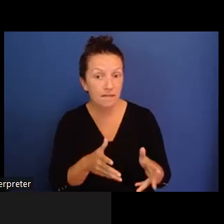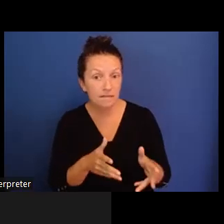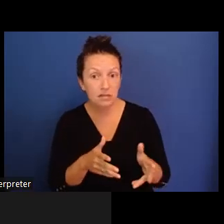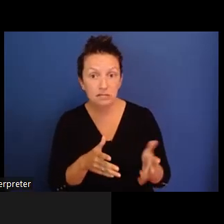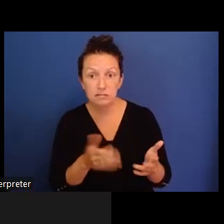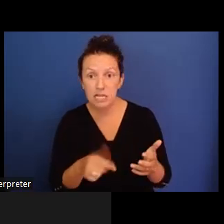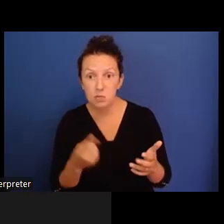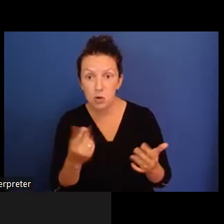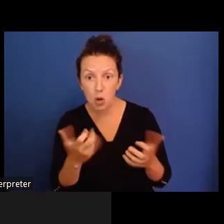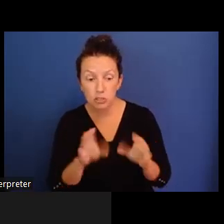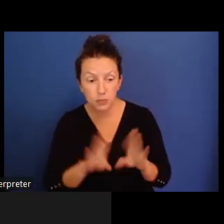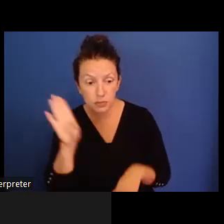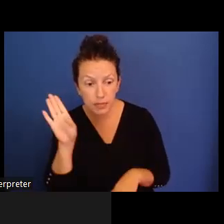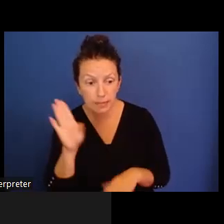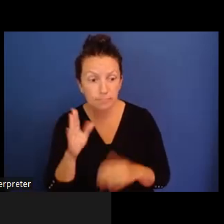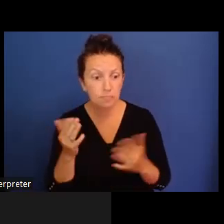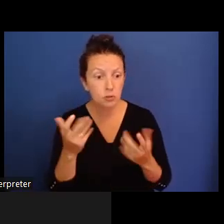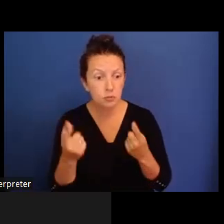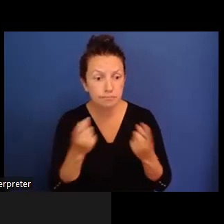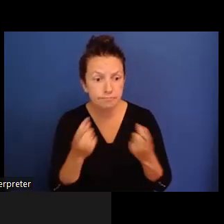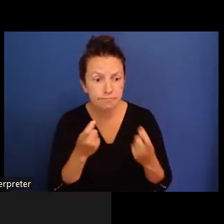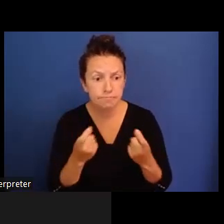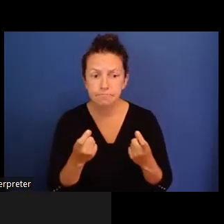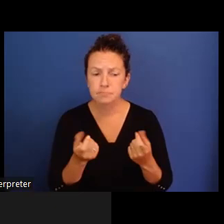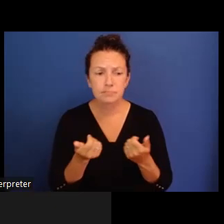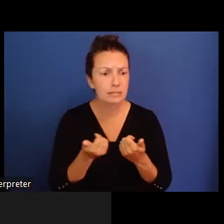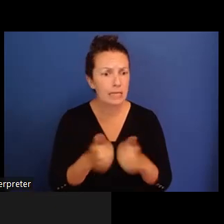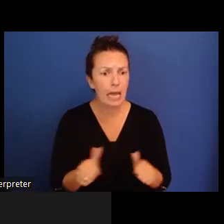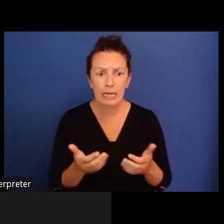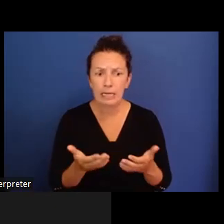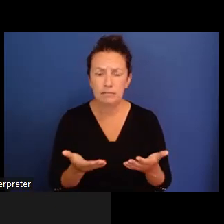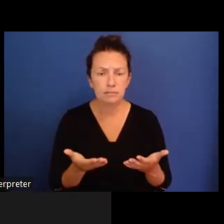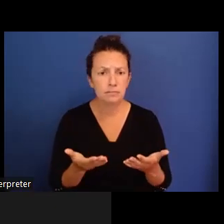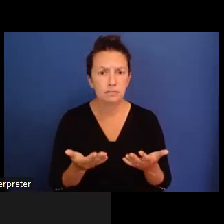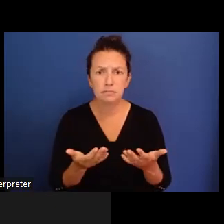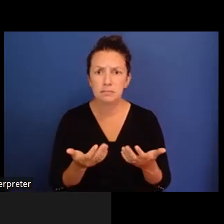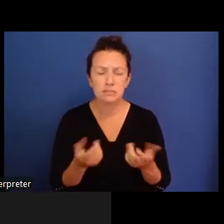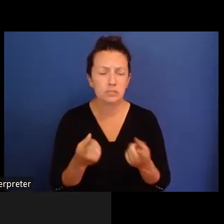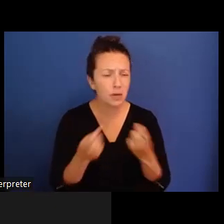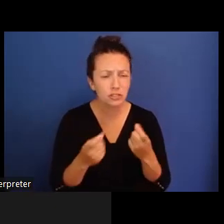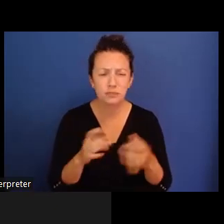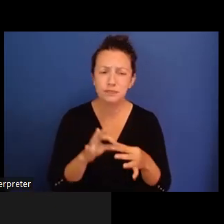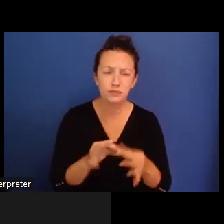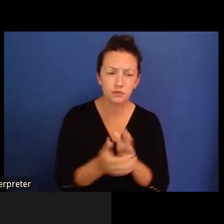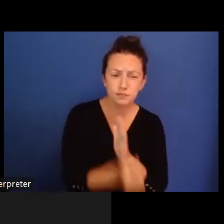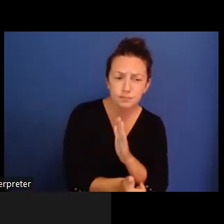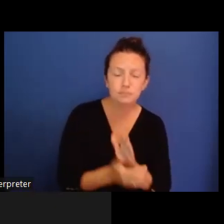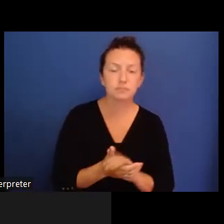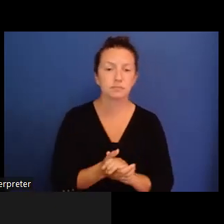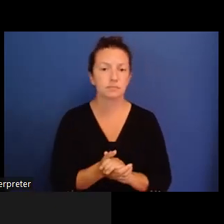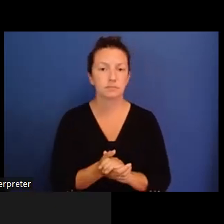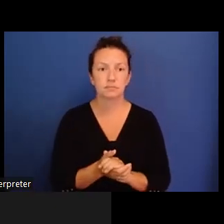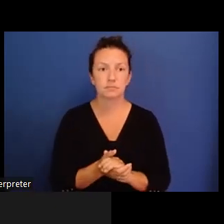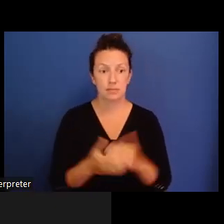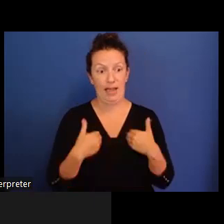to raise their hand and ask us any question sort of related to skills, and we've got an HR